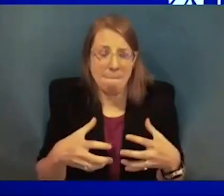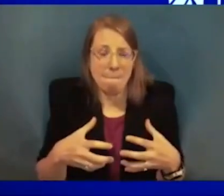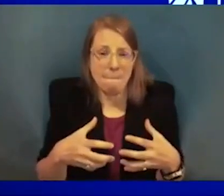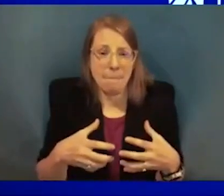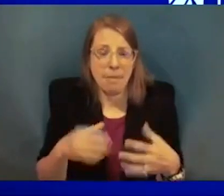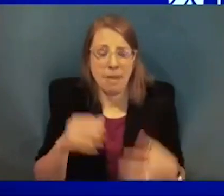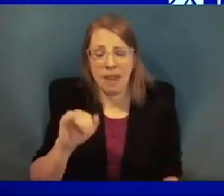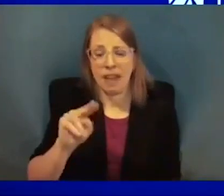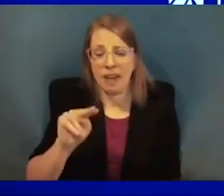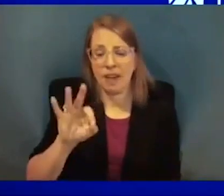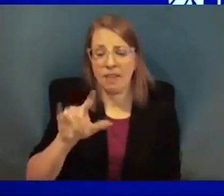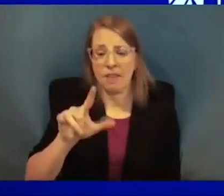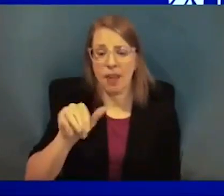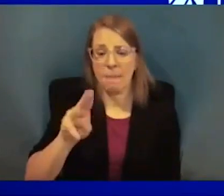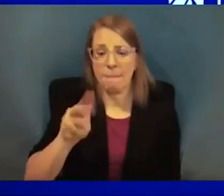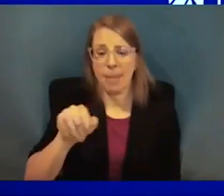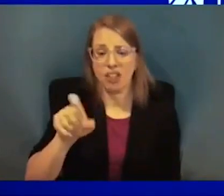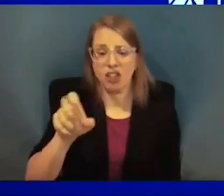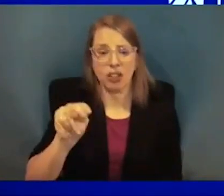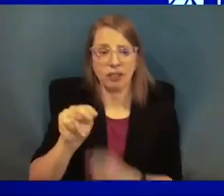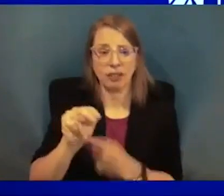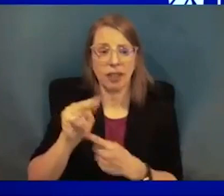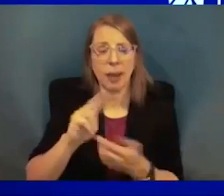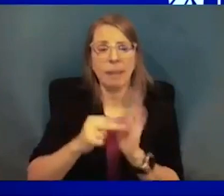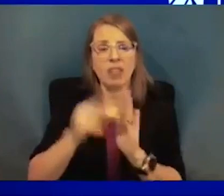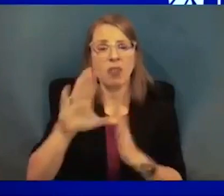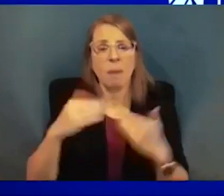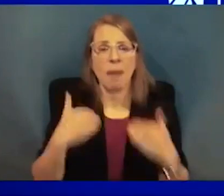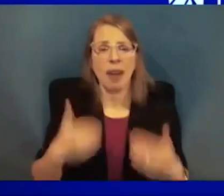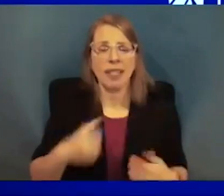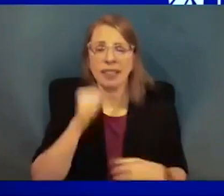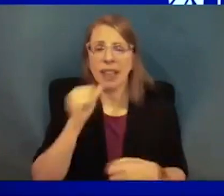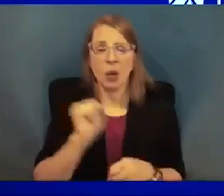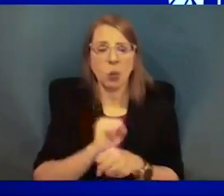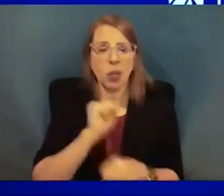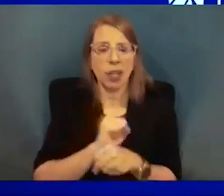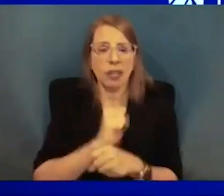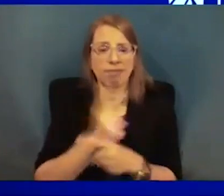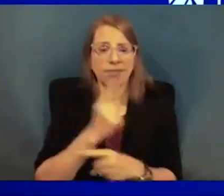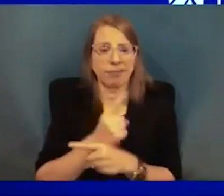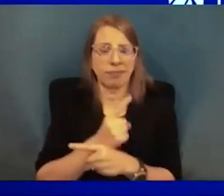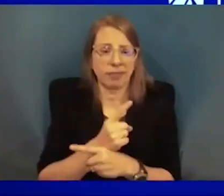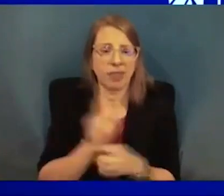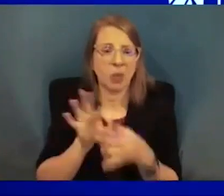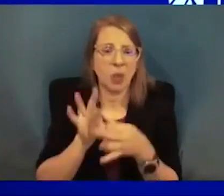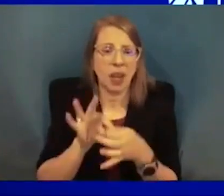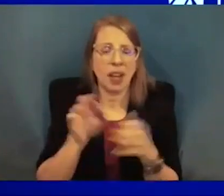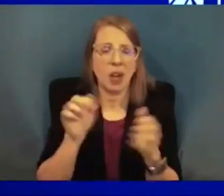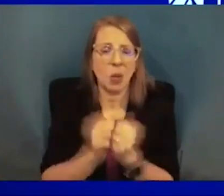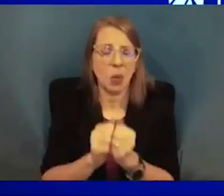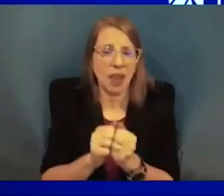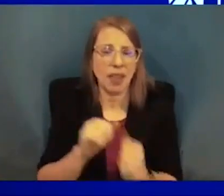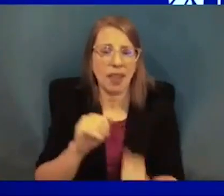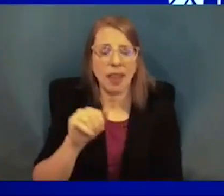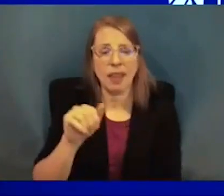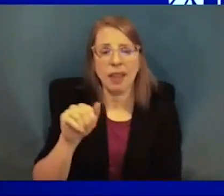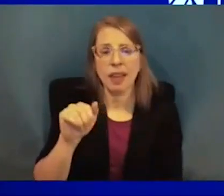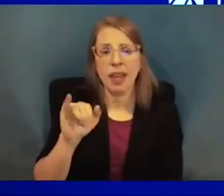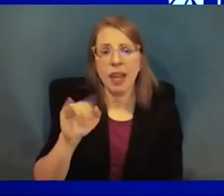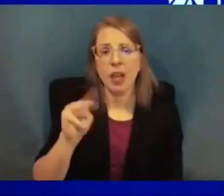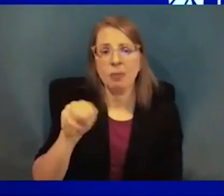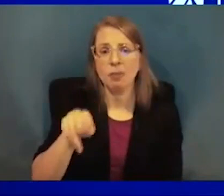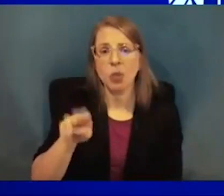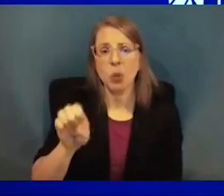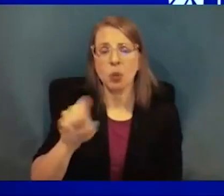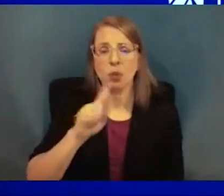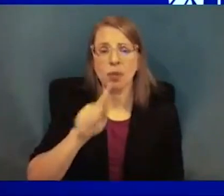not working properly as far as the immune response goes, and that is why you are at risk of infection, not